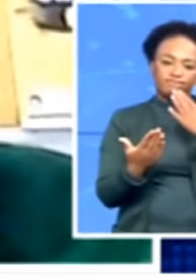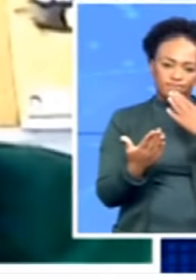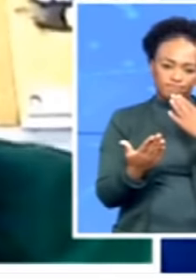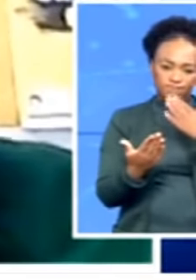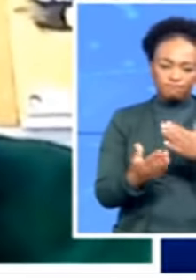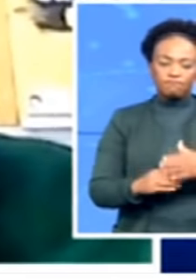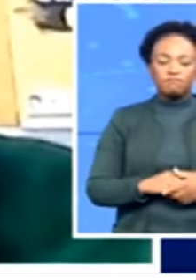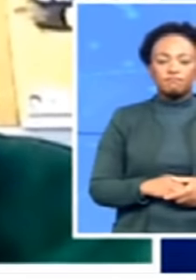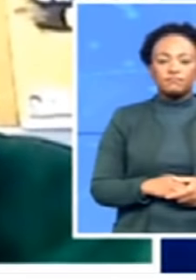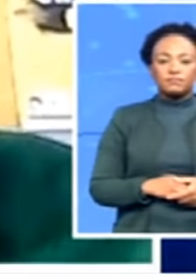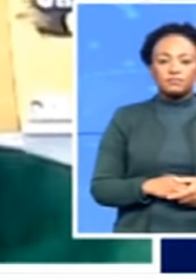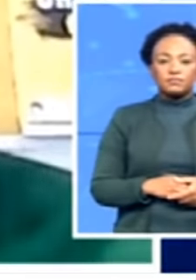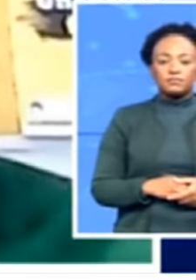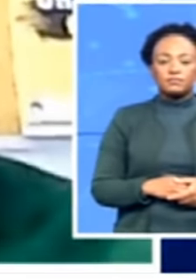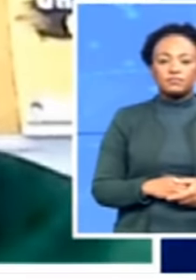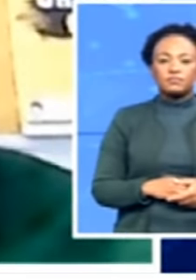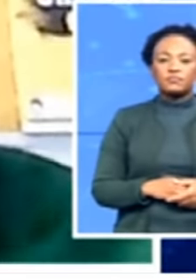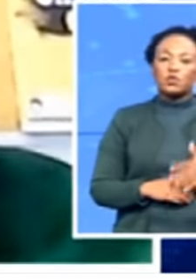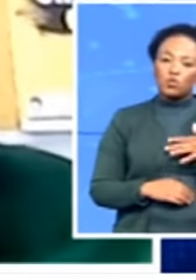to thank everyone that came through,